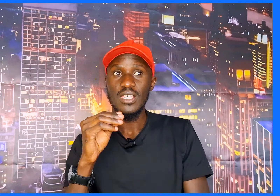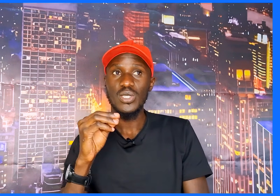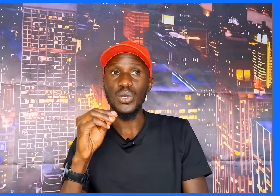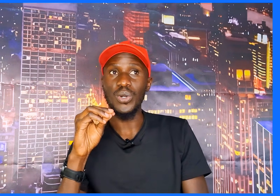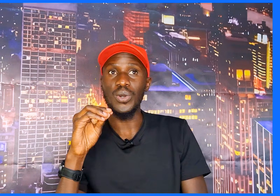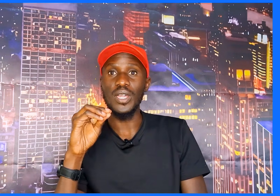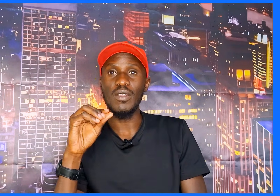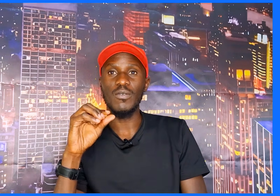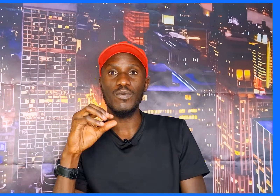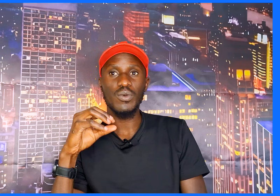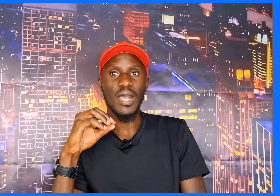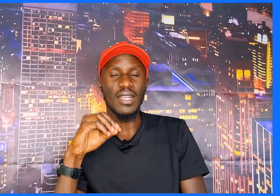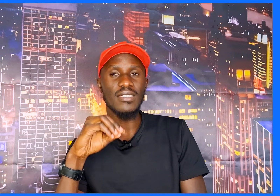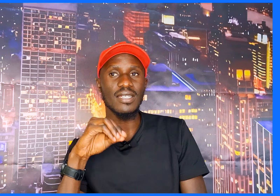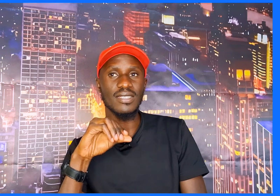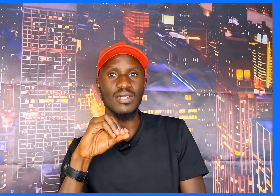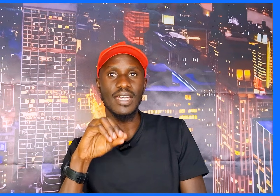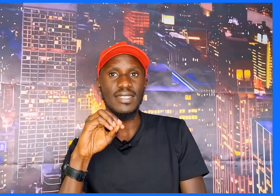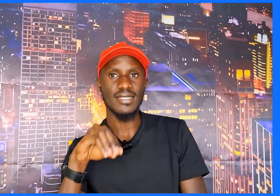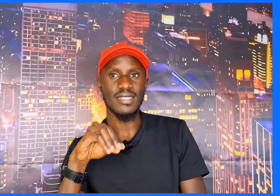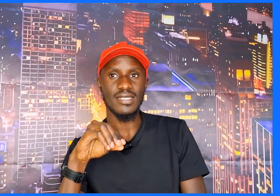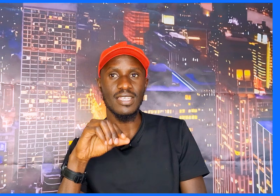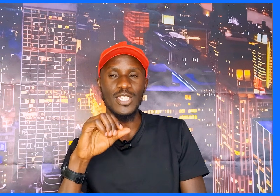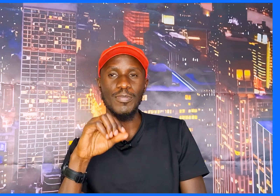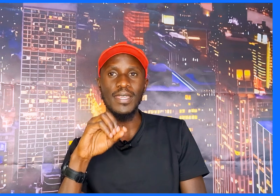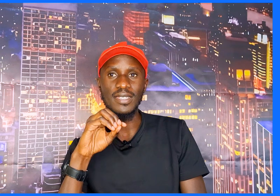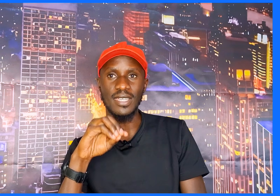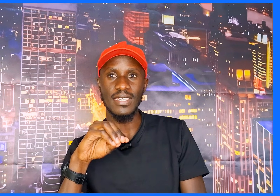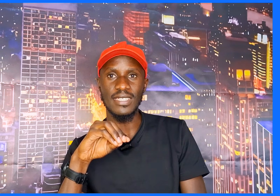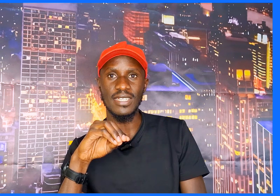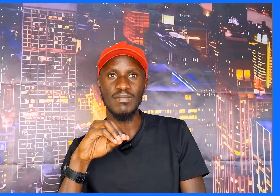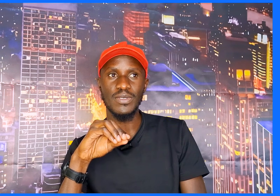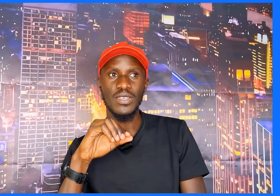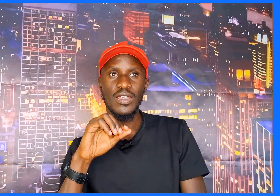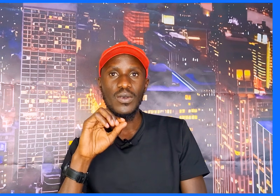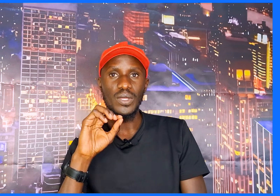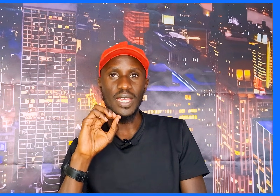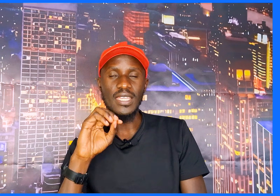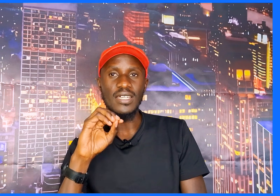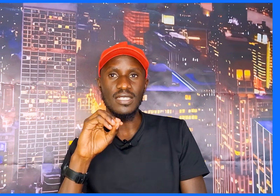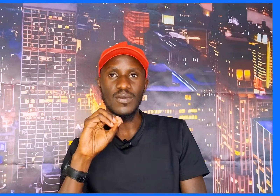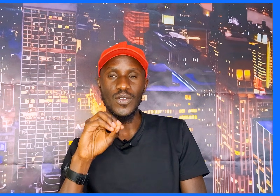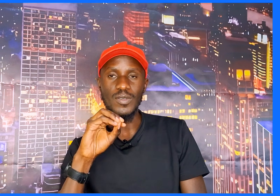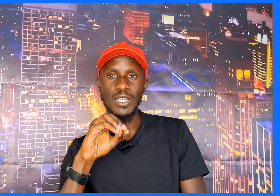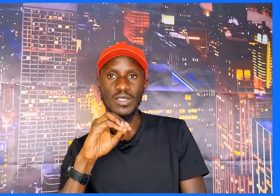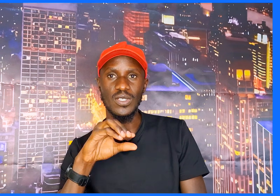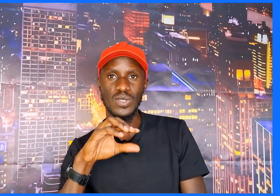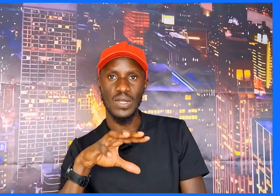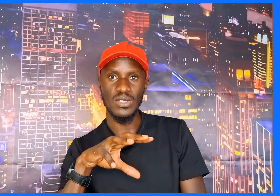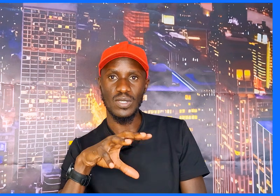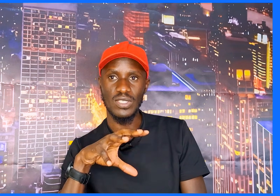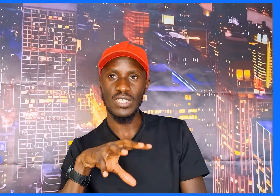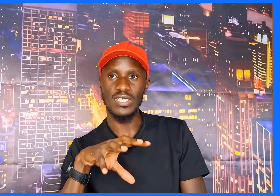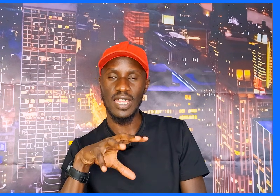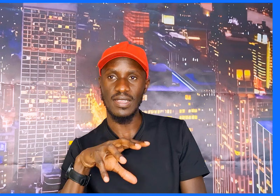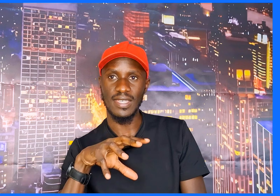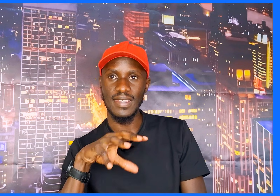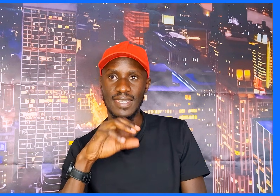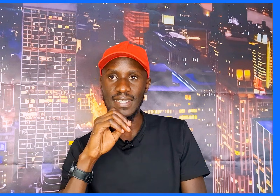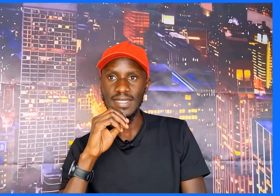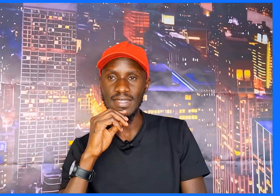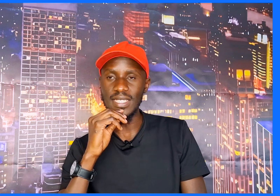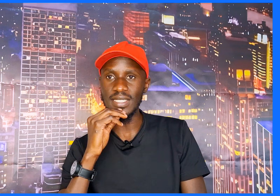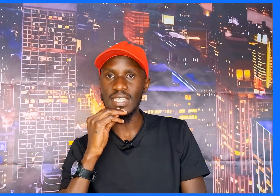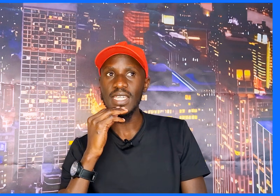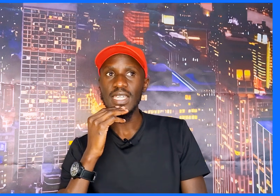hackers. So if a country like the United States is paying Kenya with 850 million US dollars to exchange